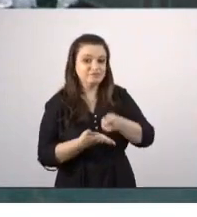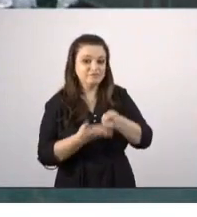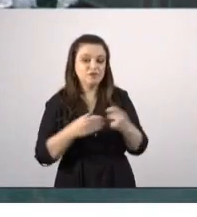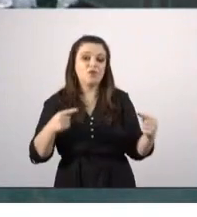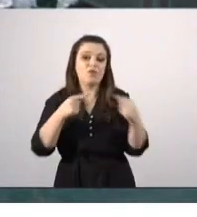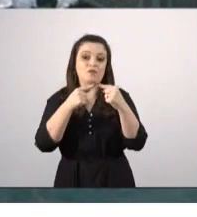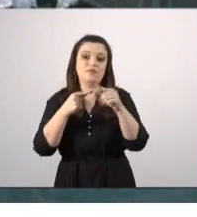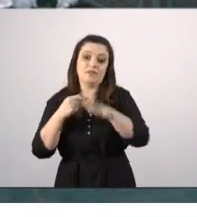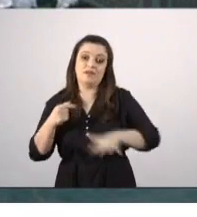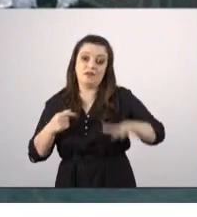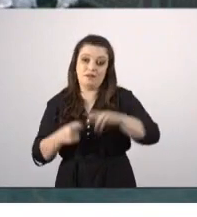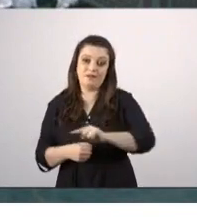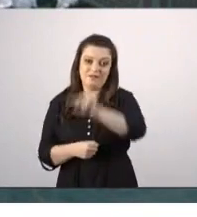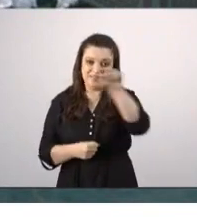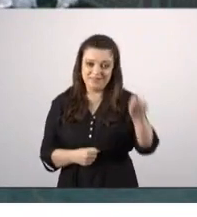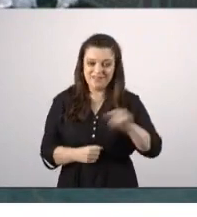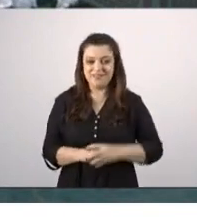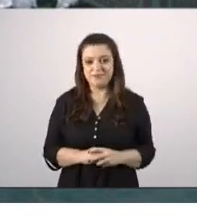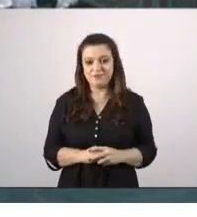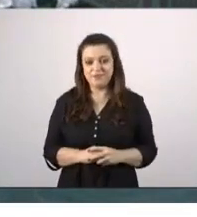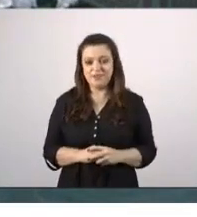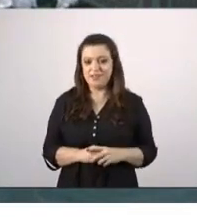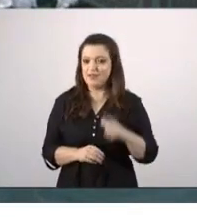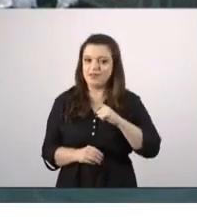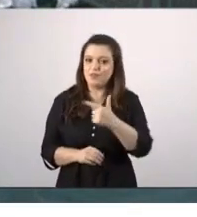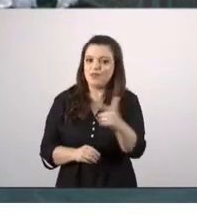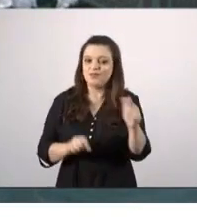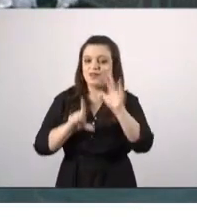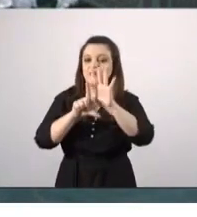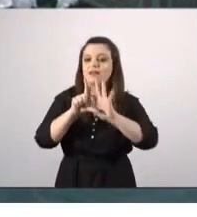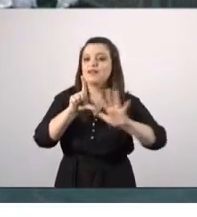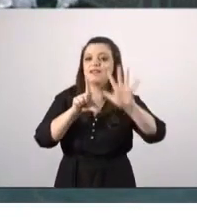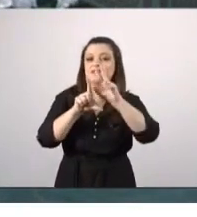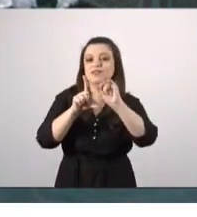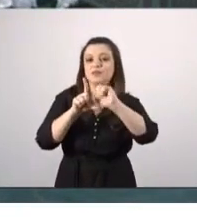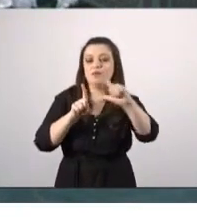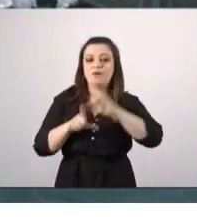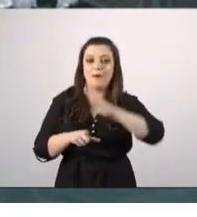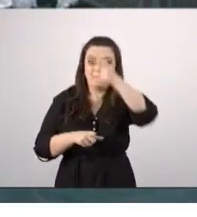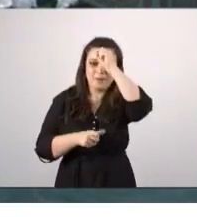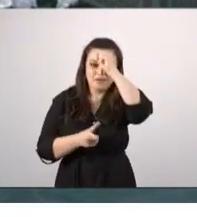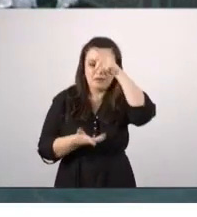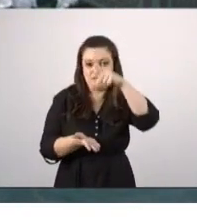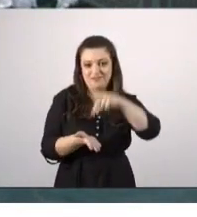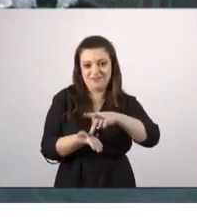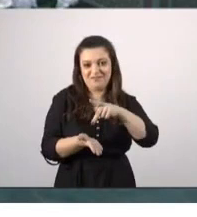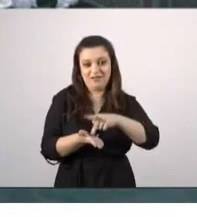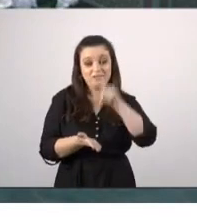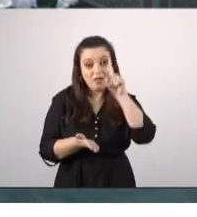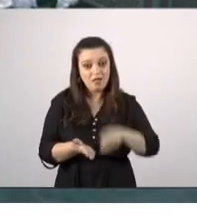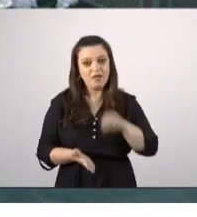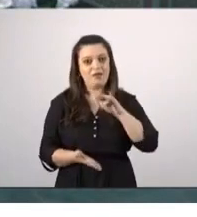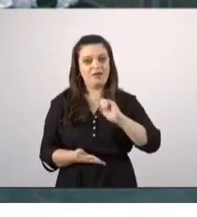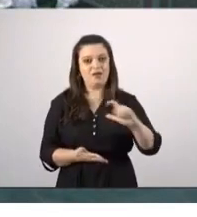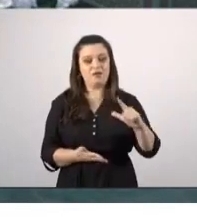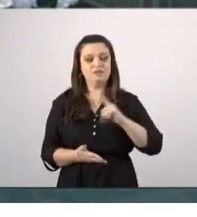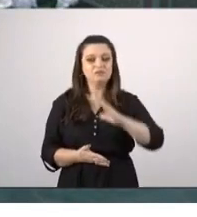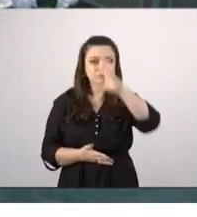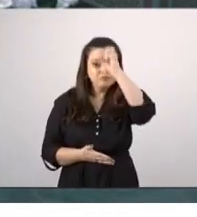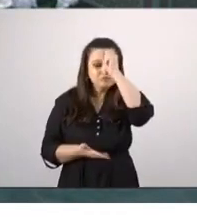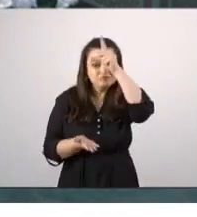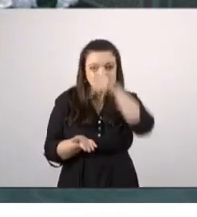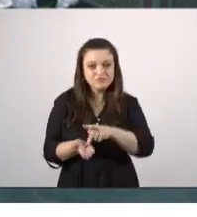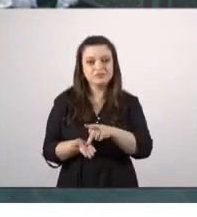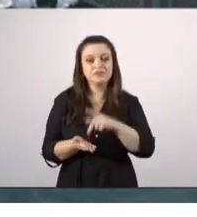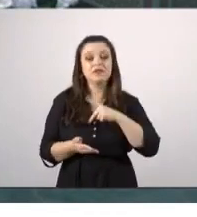hereto. So there's nothing virtual about what you learned. What you learned is real. There's nothing virtual about